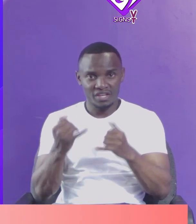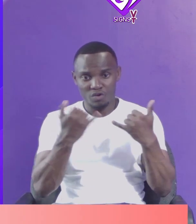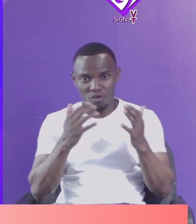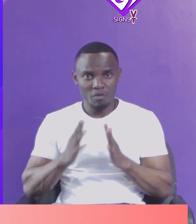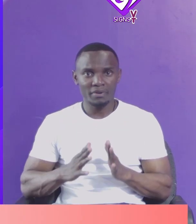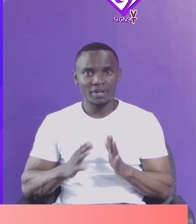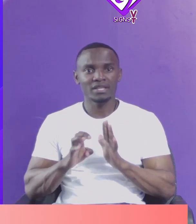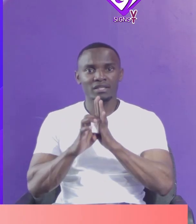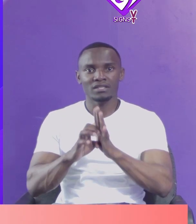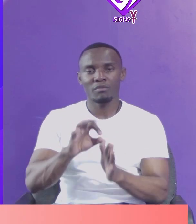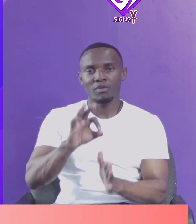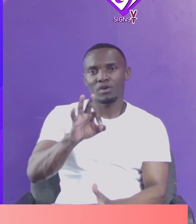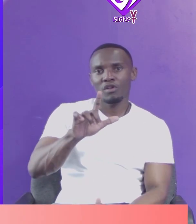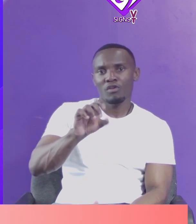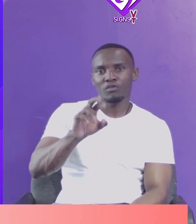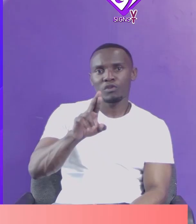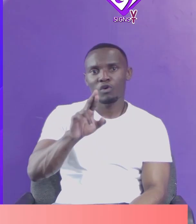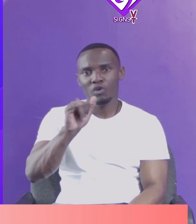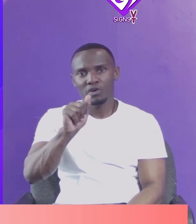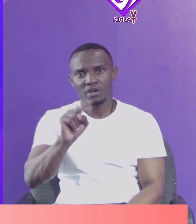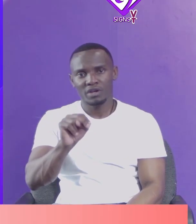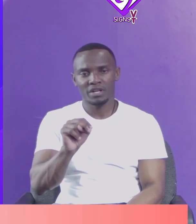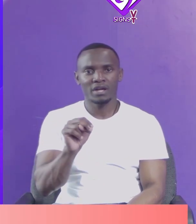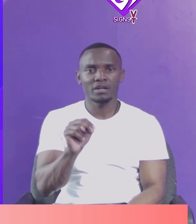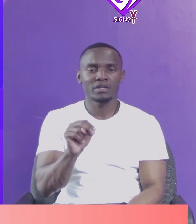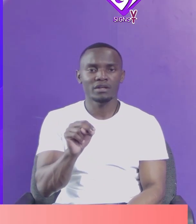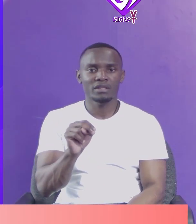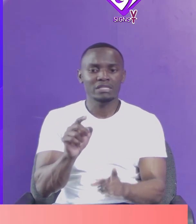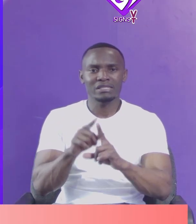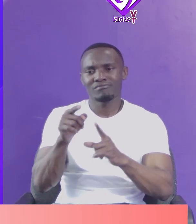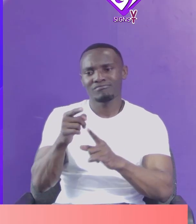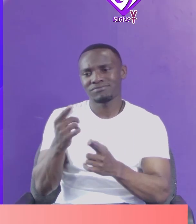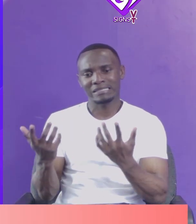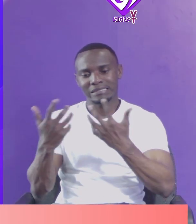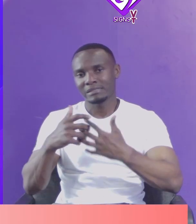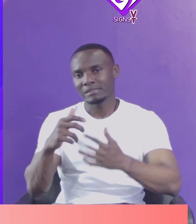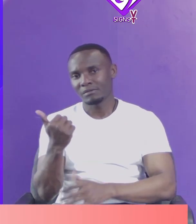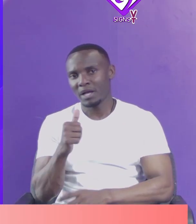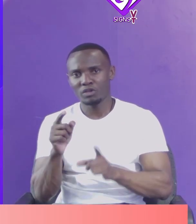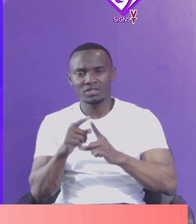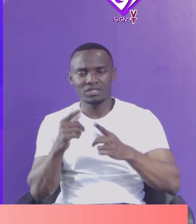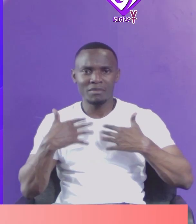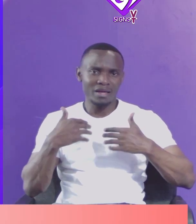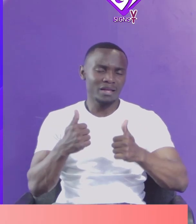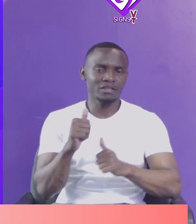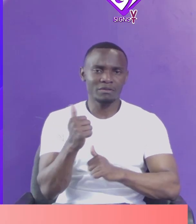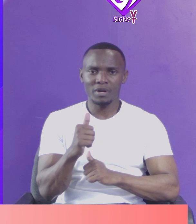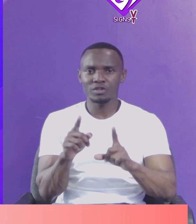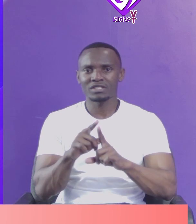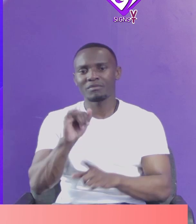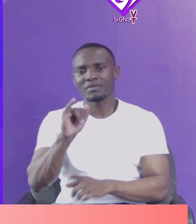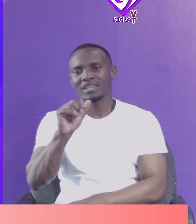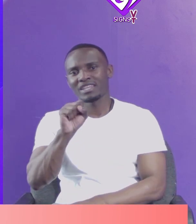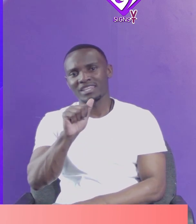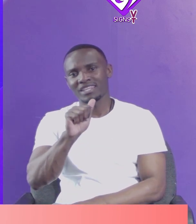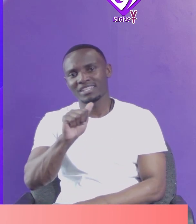likes of Florian Wirtz, who has not really gelled with the team. Tarak on injury, Bada Yuko Vizuri, not 100% fit. Isak is a money player, but then we're not seeing